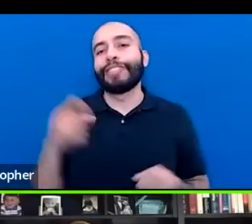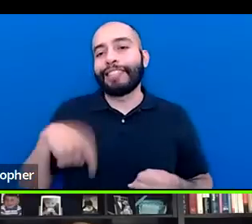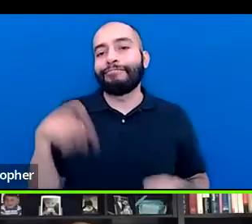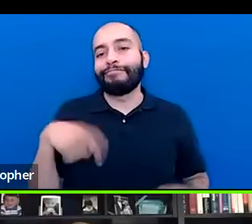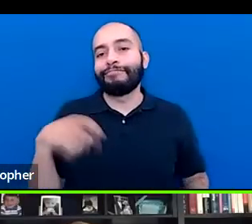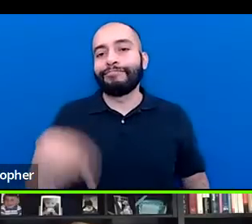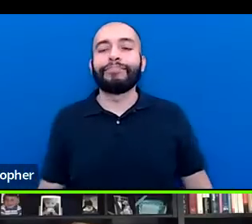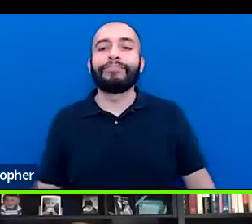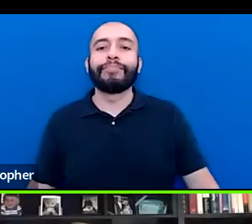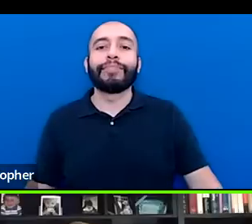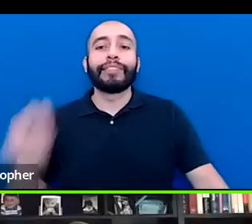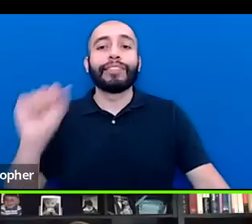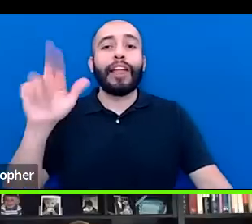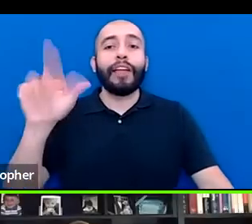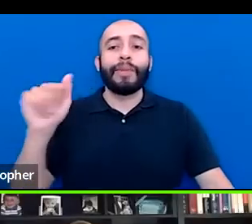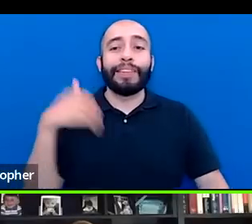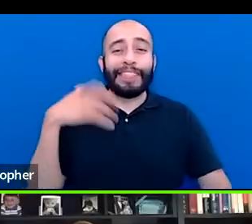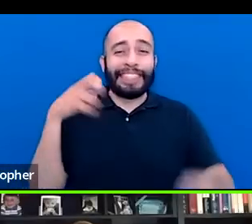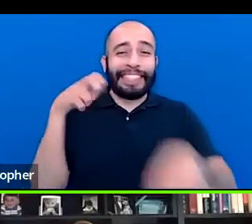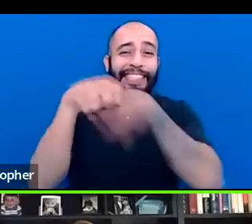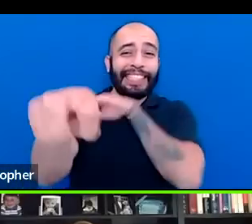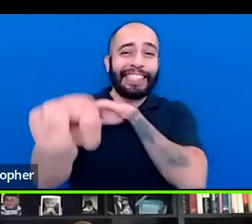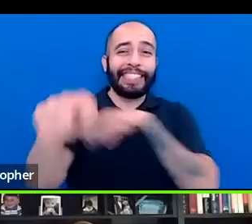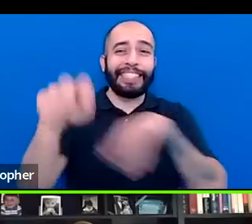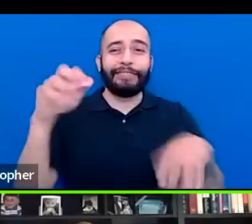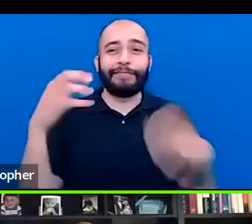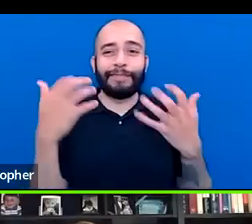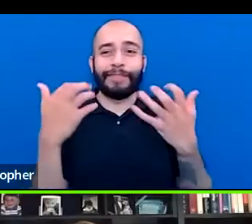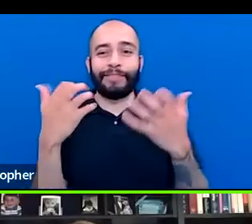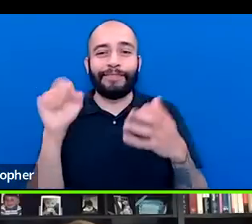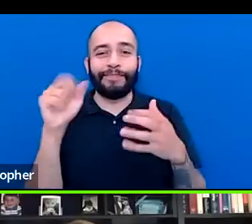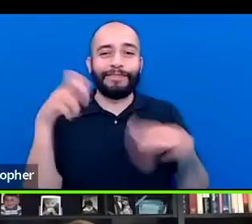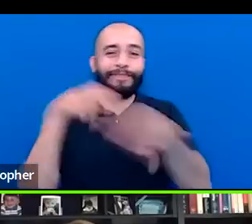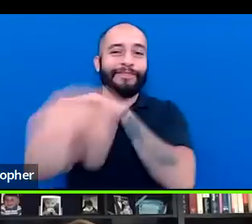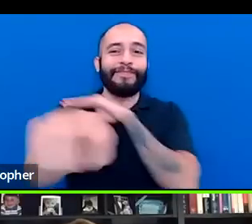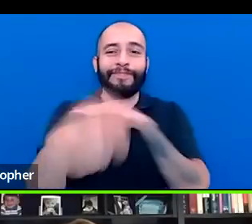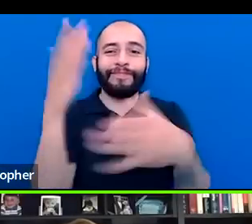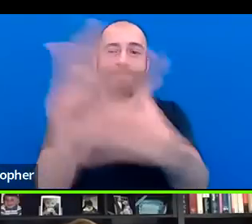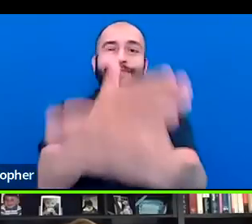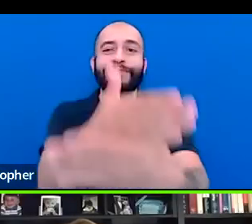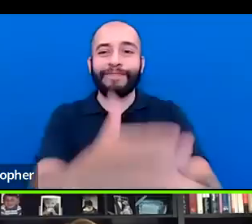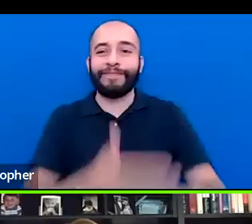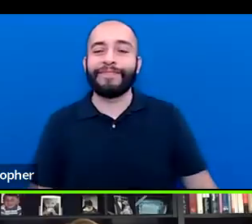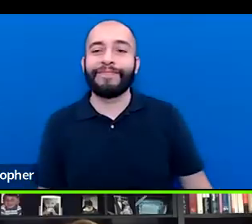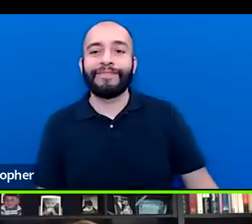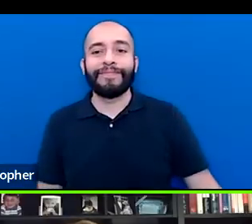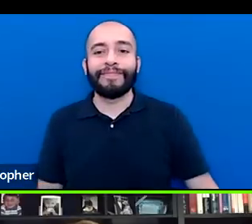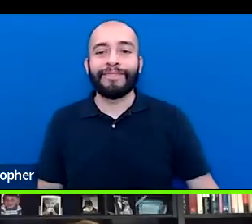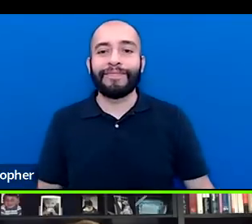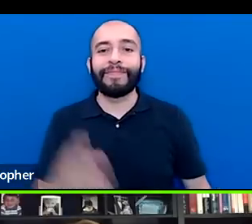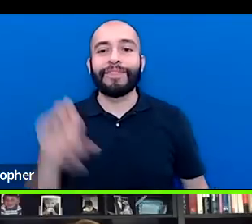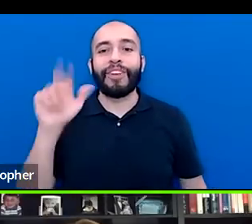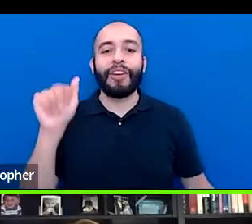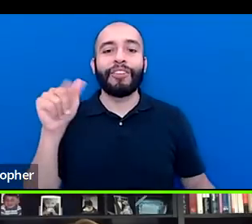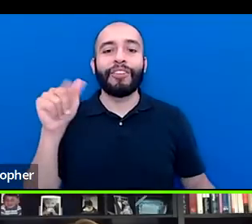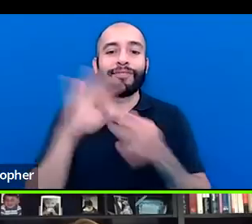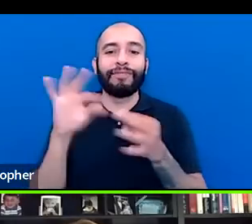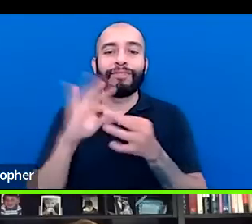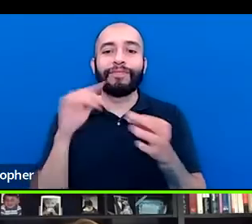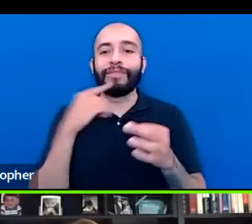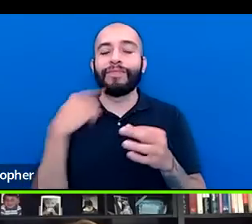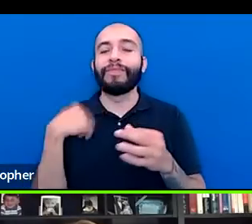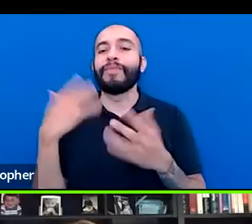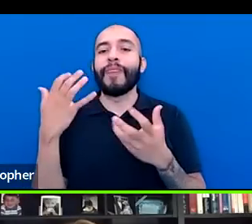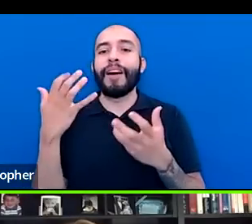we've talked about the persistent attacks, but we also have there is a tipping point, because management is